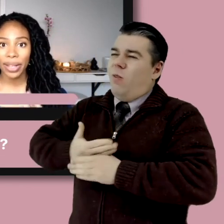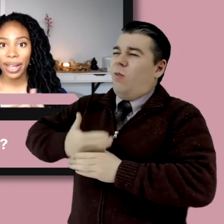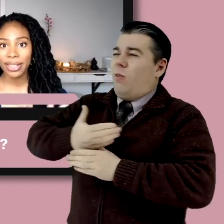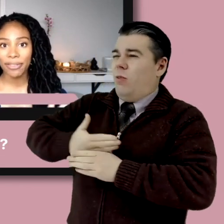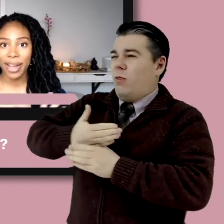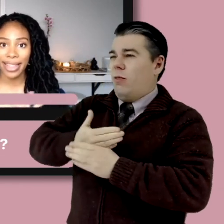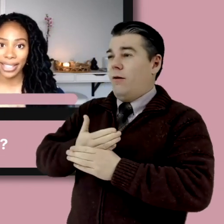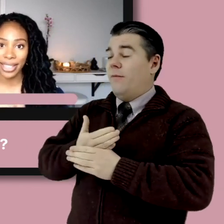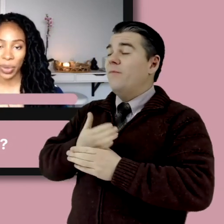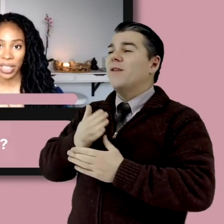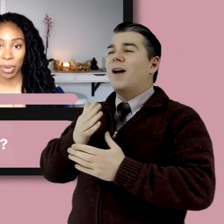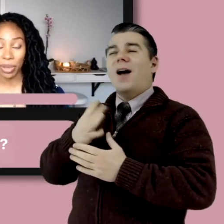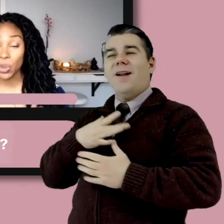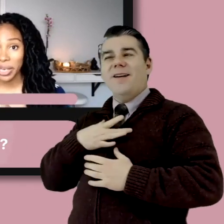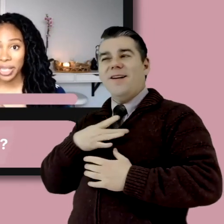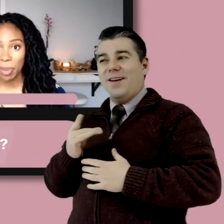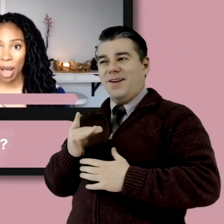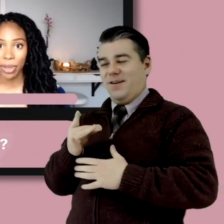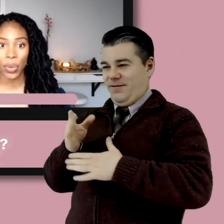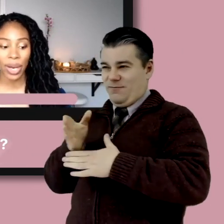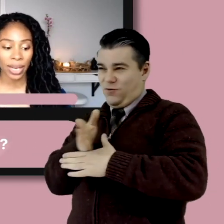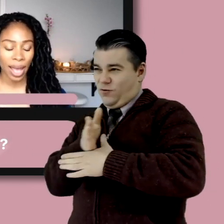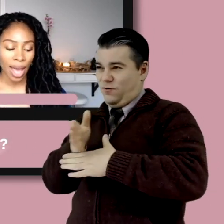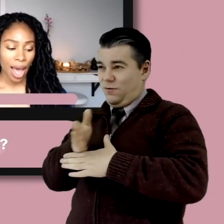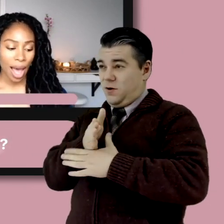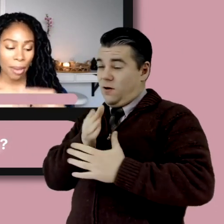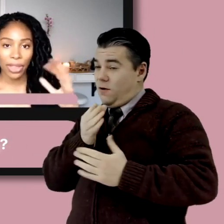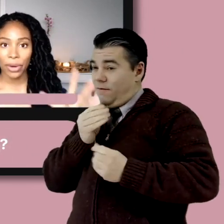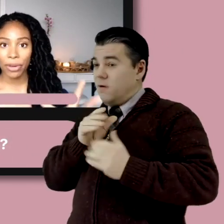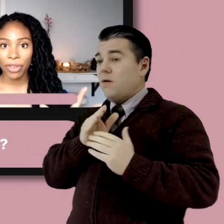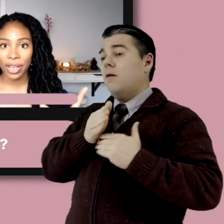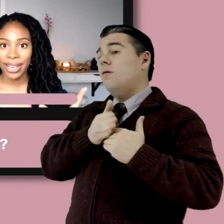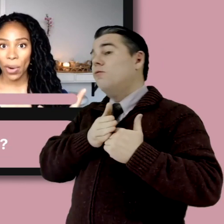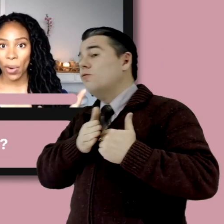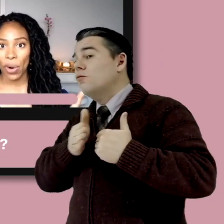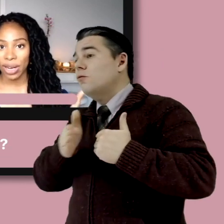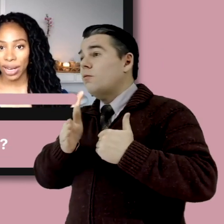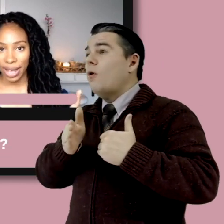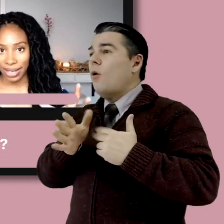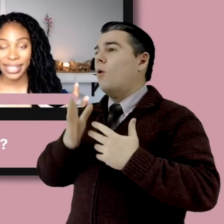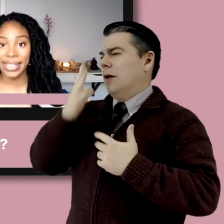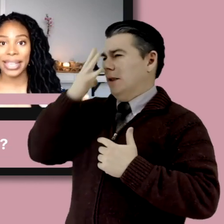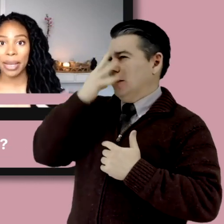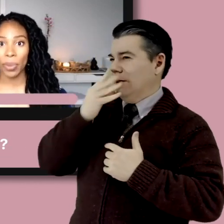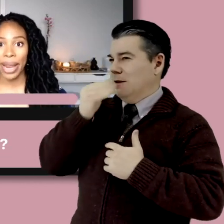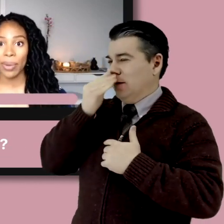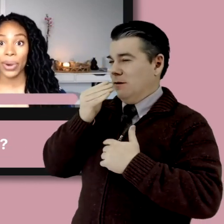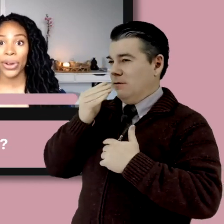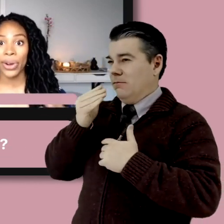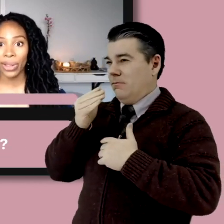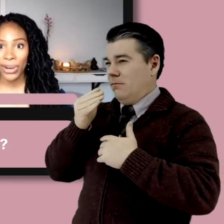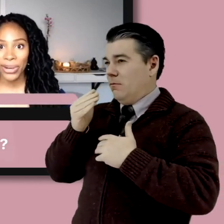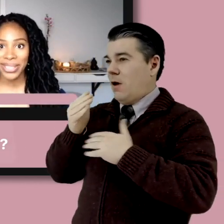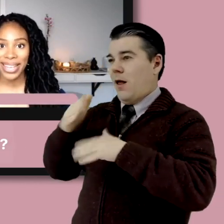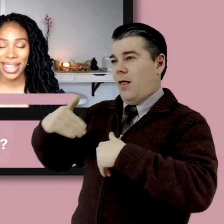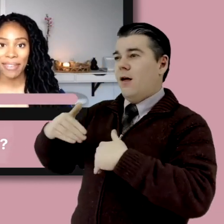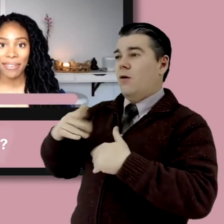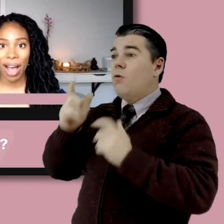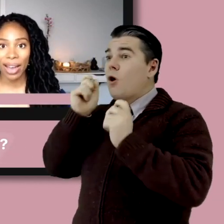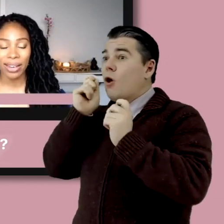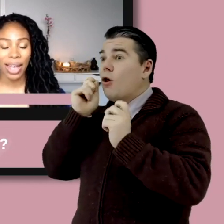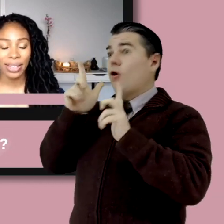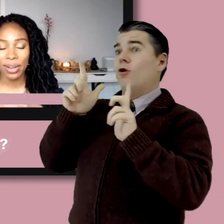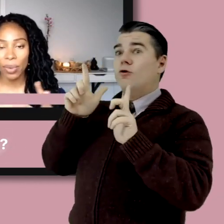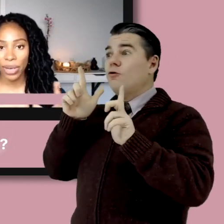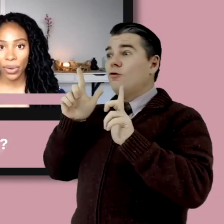feed. So I like to find that sweet spot between either a feed and a sleep, right? Where they're alert and they've